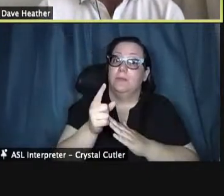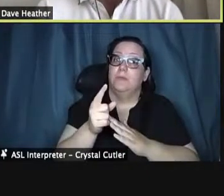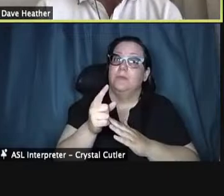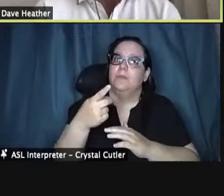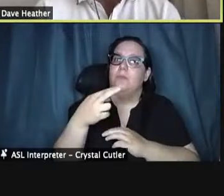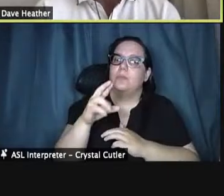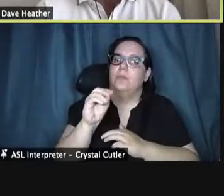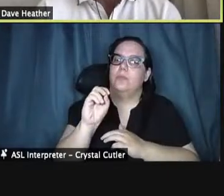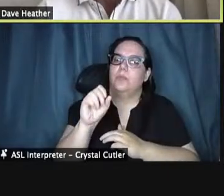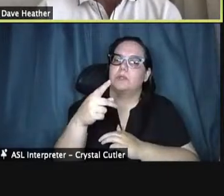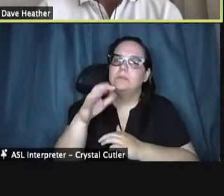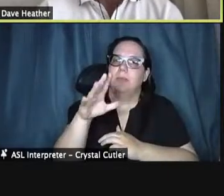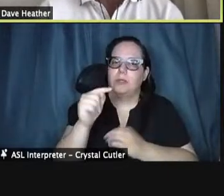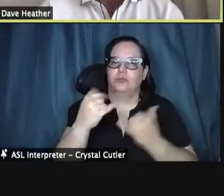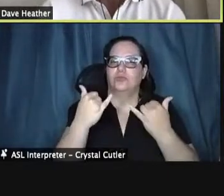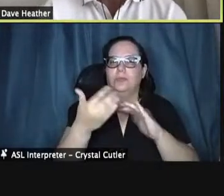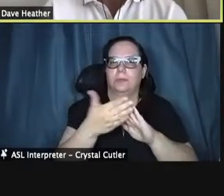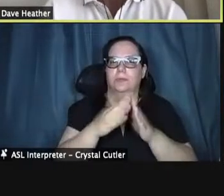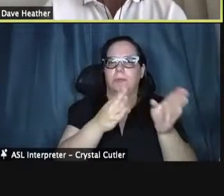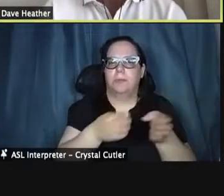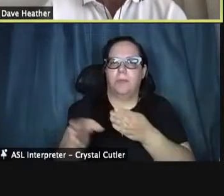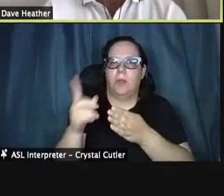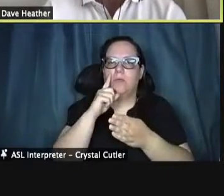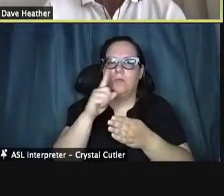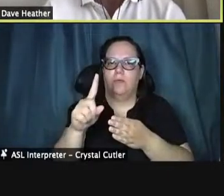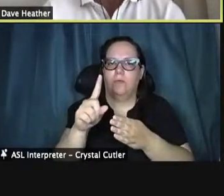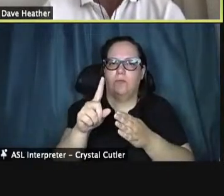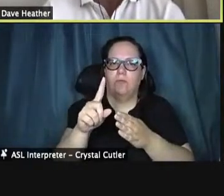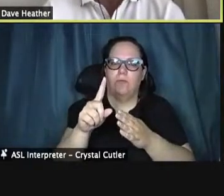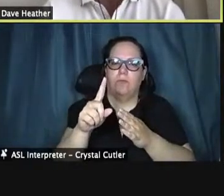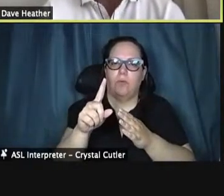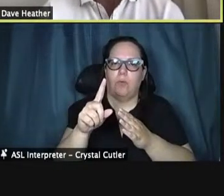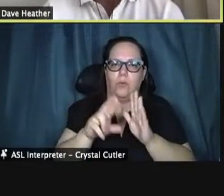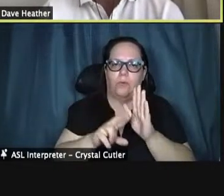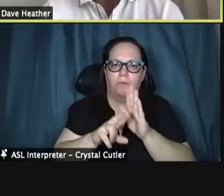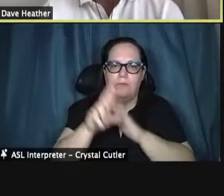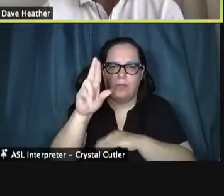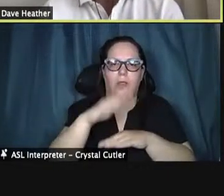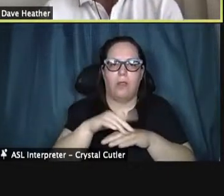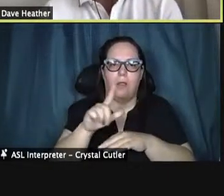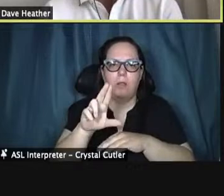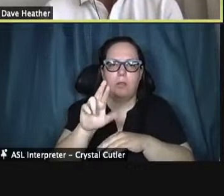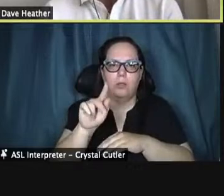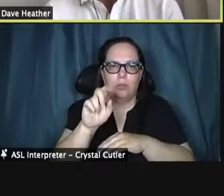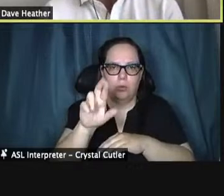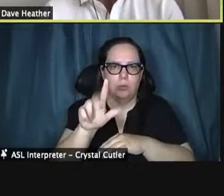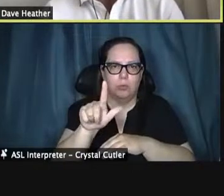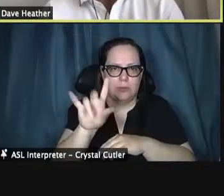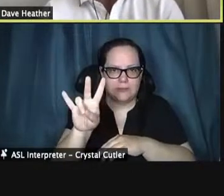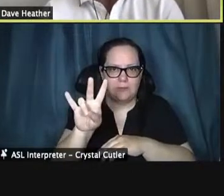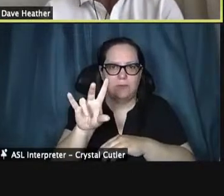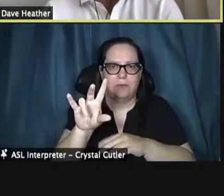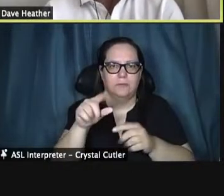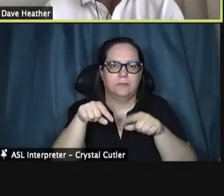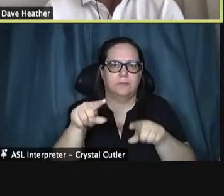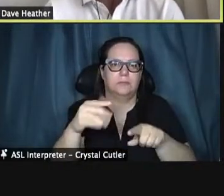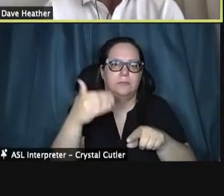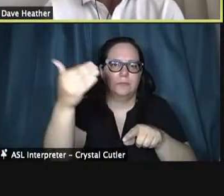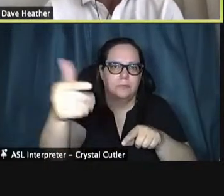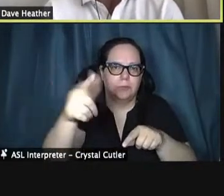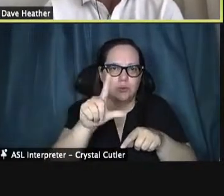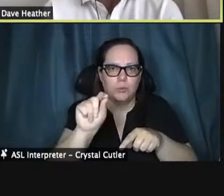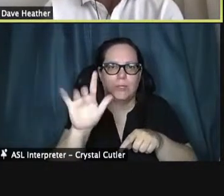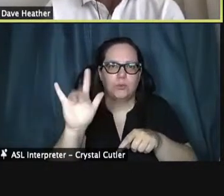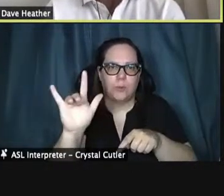being prepared for flight on Lunar 27 in 2025. We're also actively pursuing some